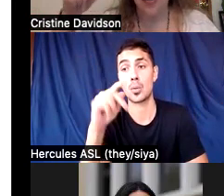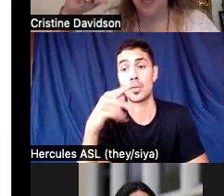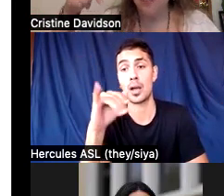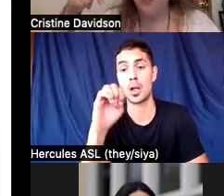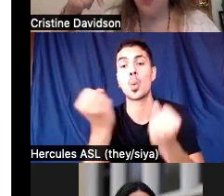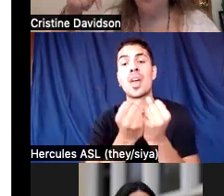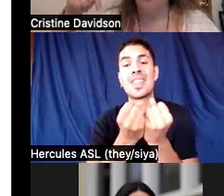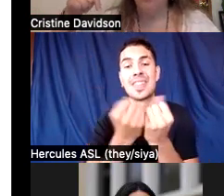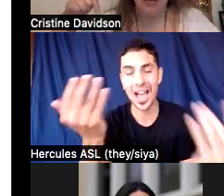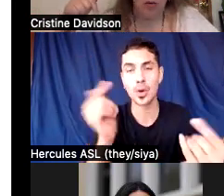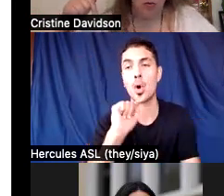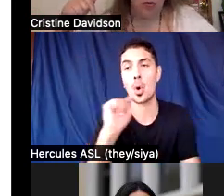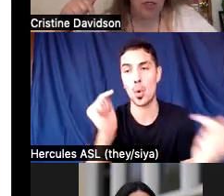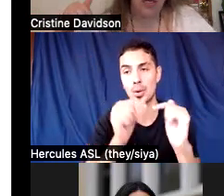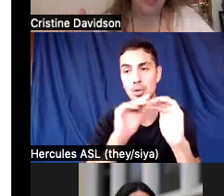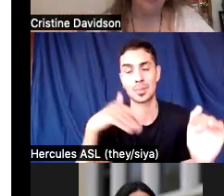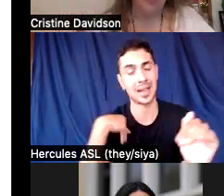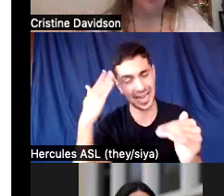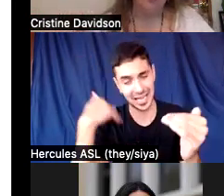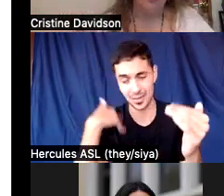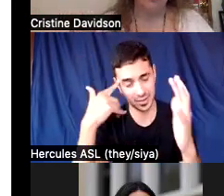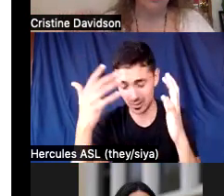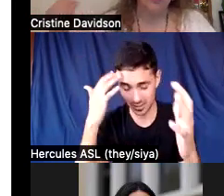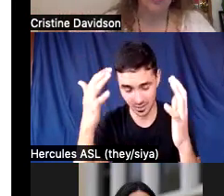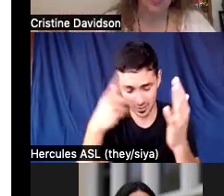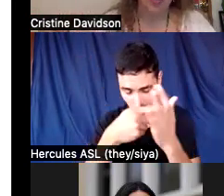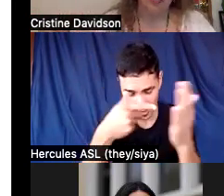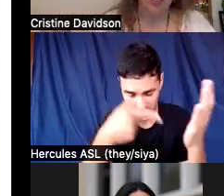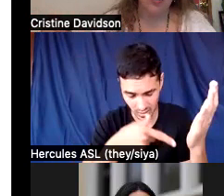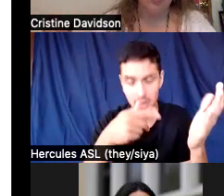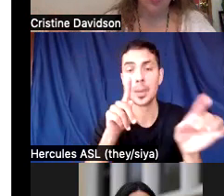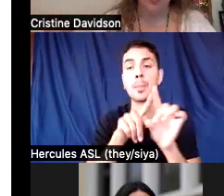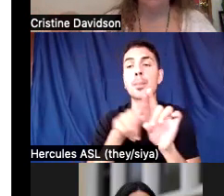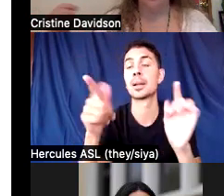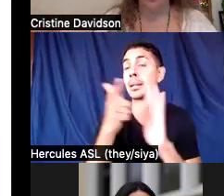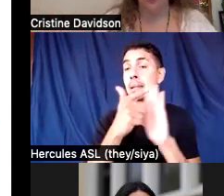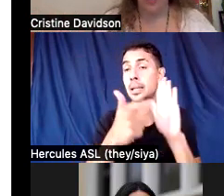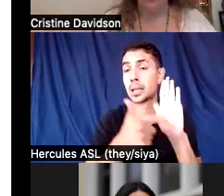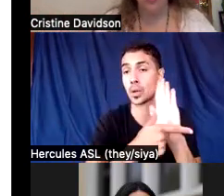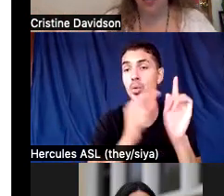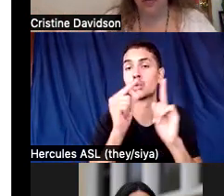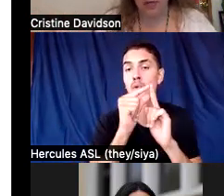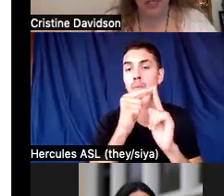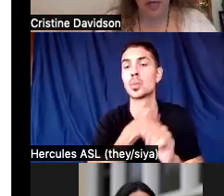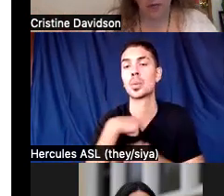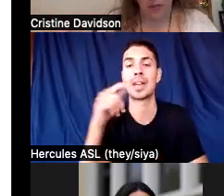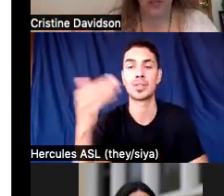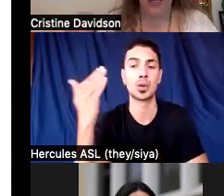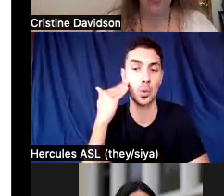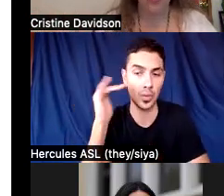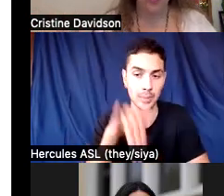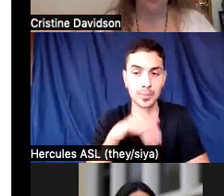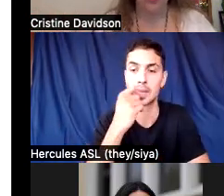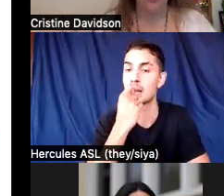like, but when we're talking about, in legal terms, we just have to note that. So sometimes it's helpful